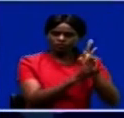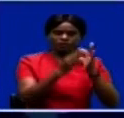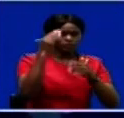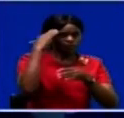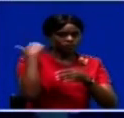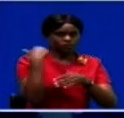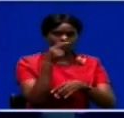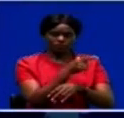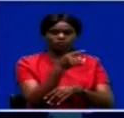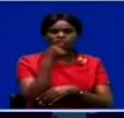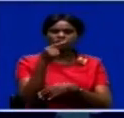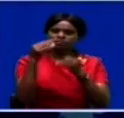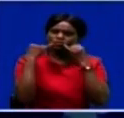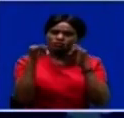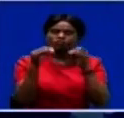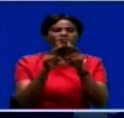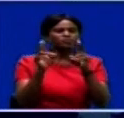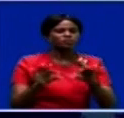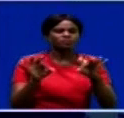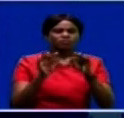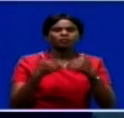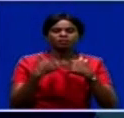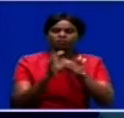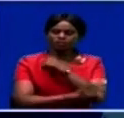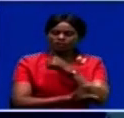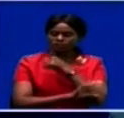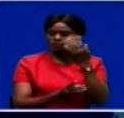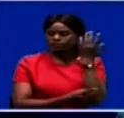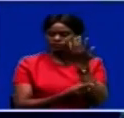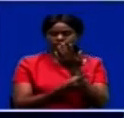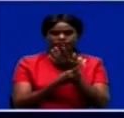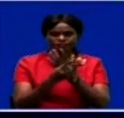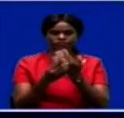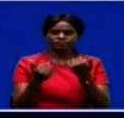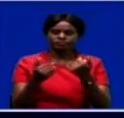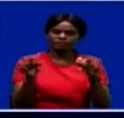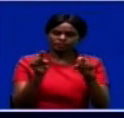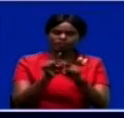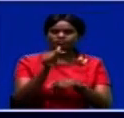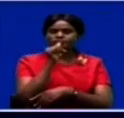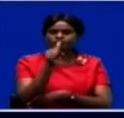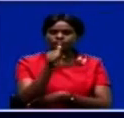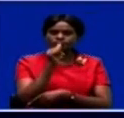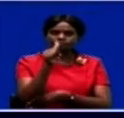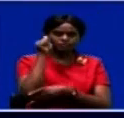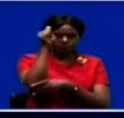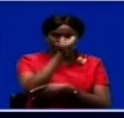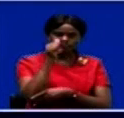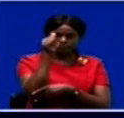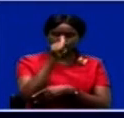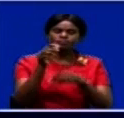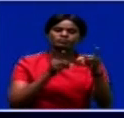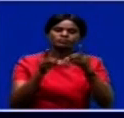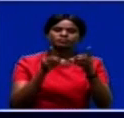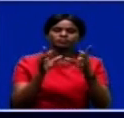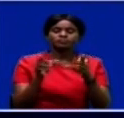Pinalo Chifonakeni said information is important for the country's development. And Bloomberg Media Initiative Africa Director